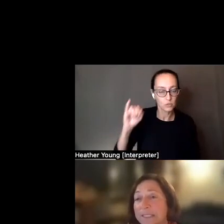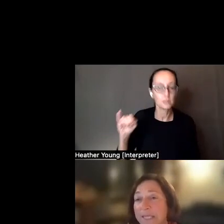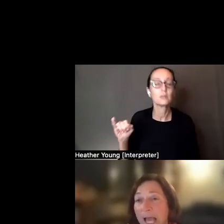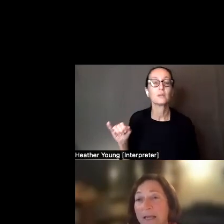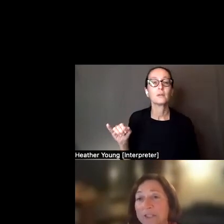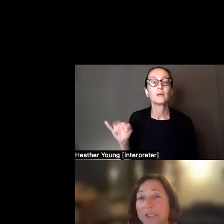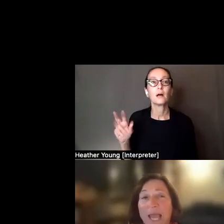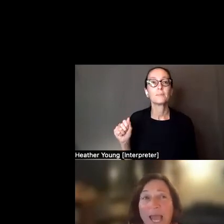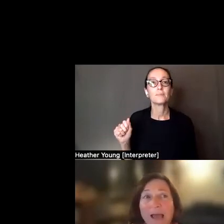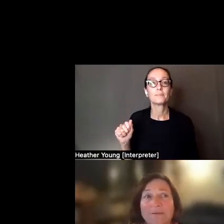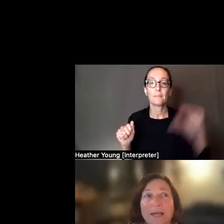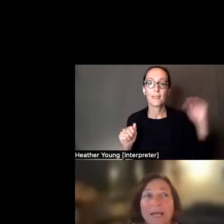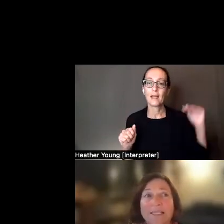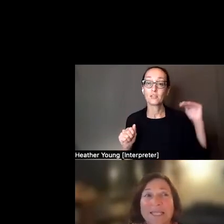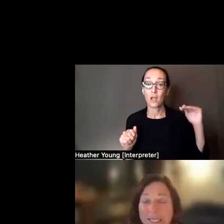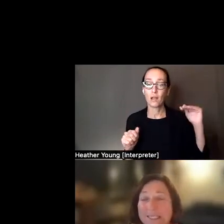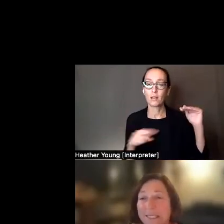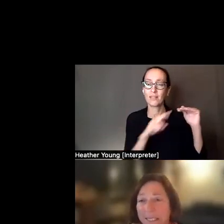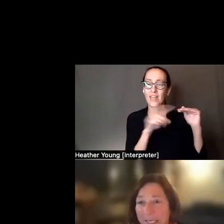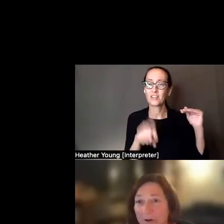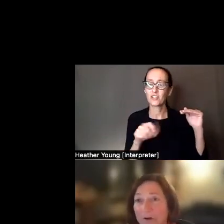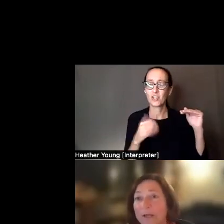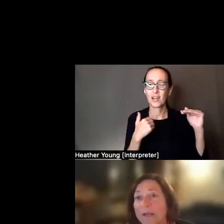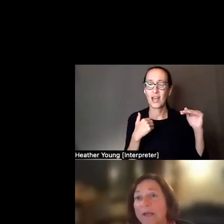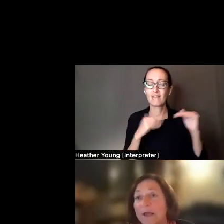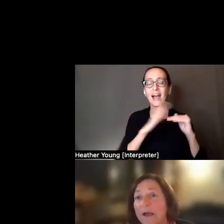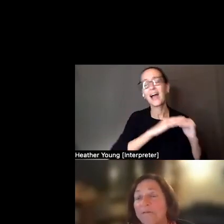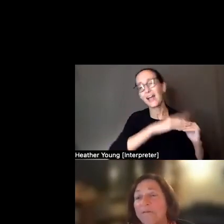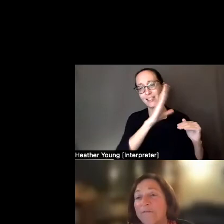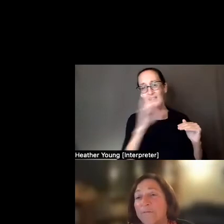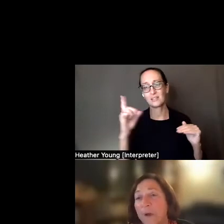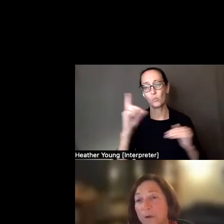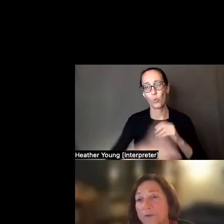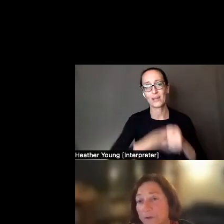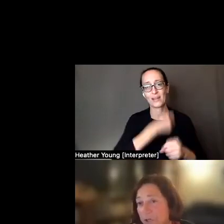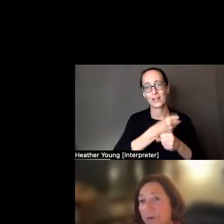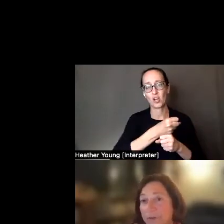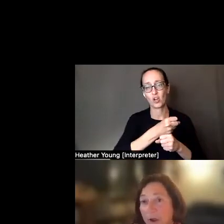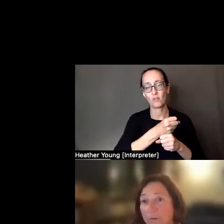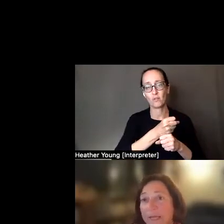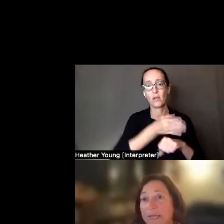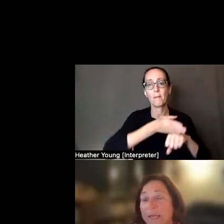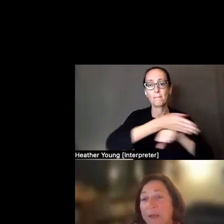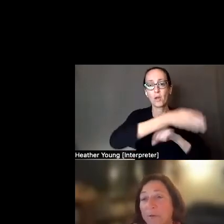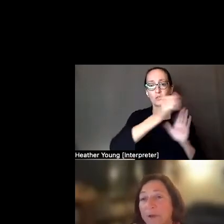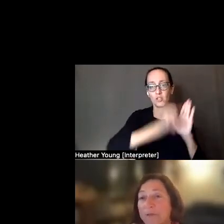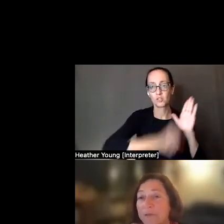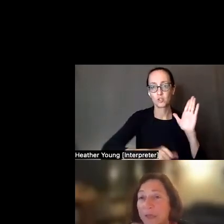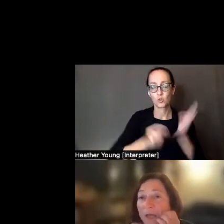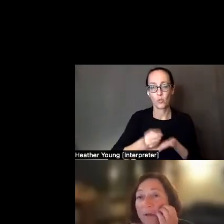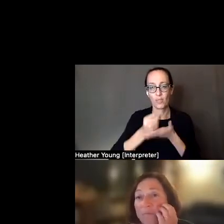A child should have at least a year of post-surgical therapy